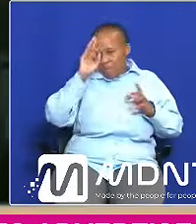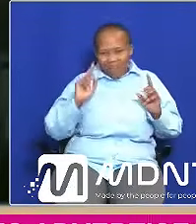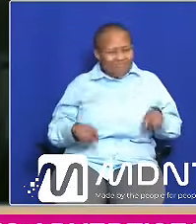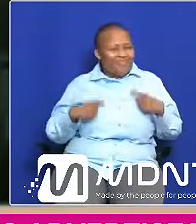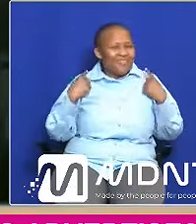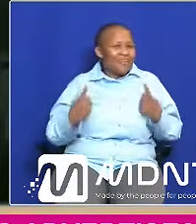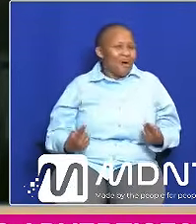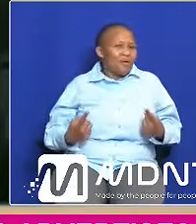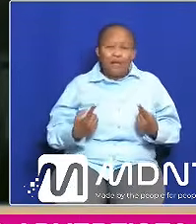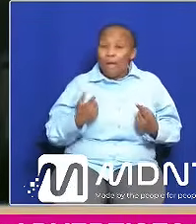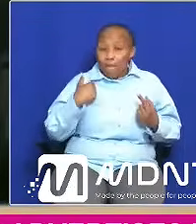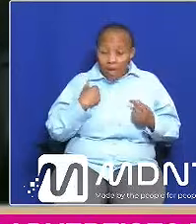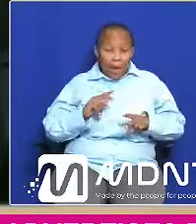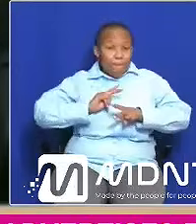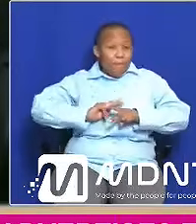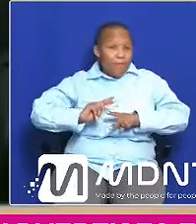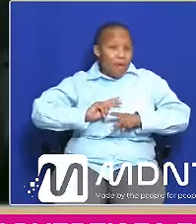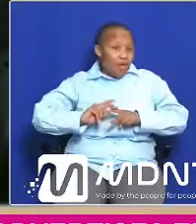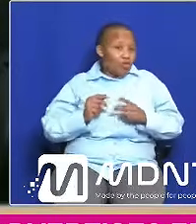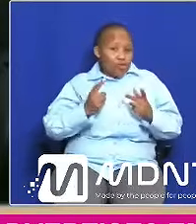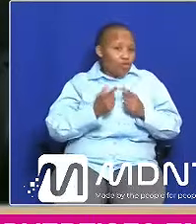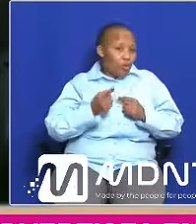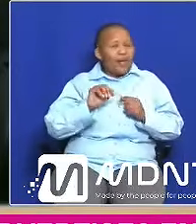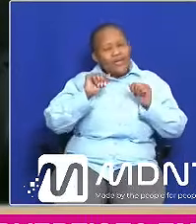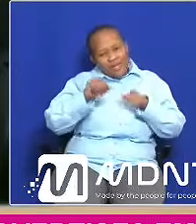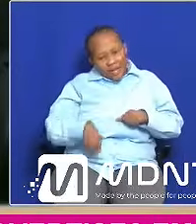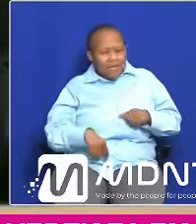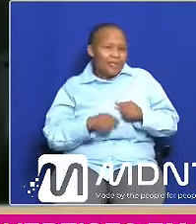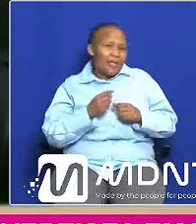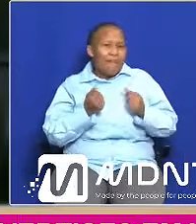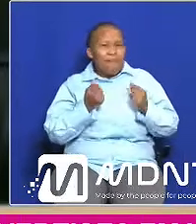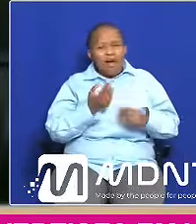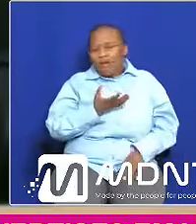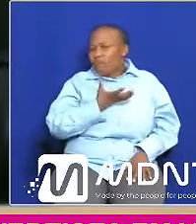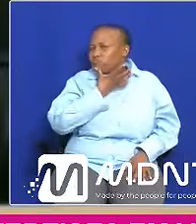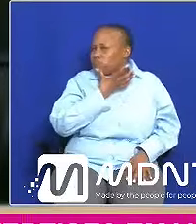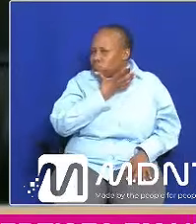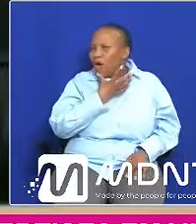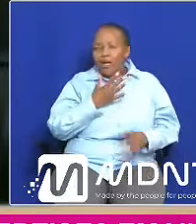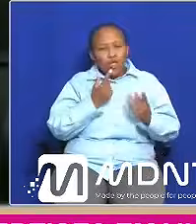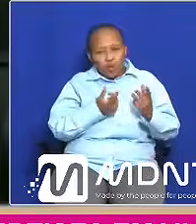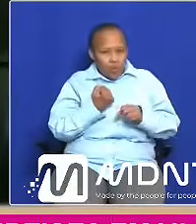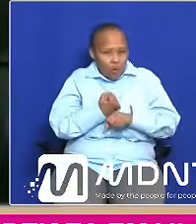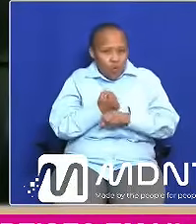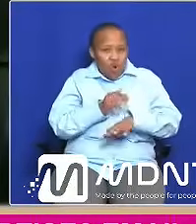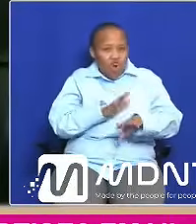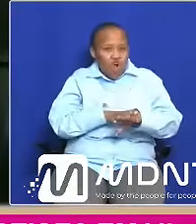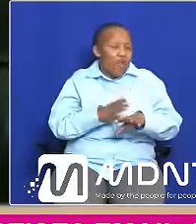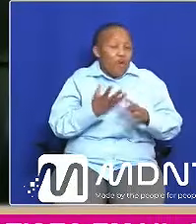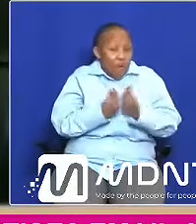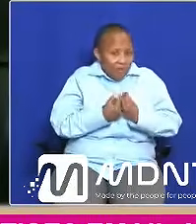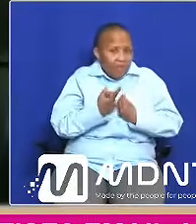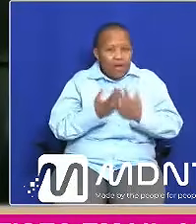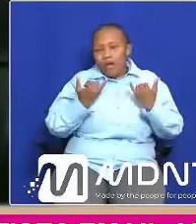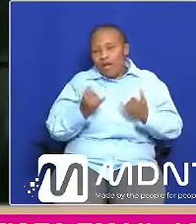accept that you deal with big numbers, and so 3 million would not shock you. It would shock me. I would